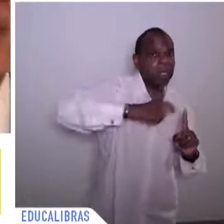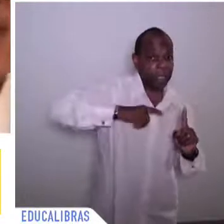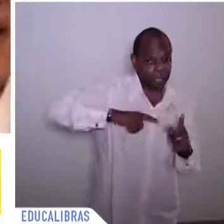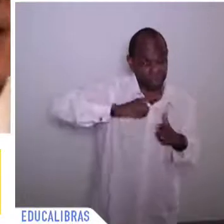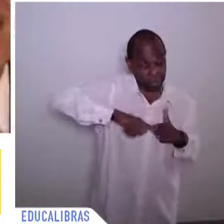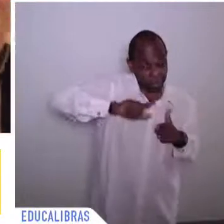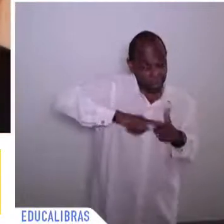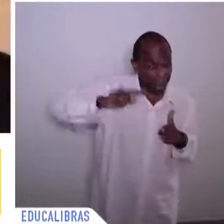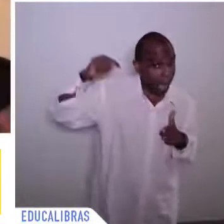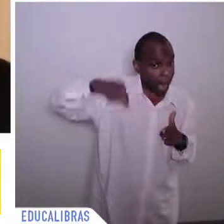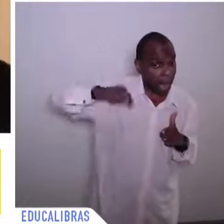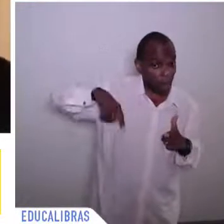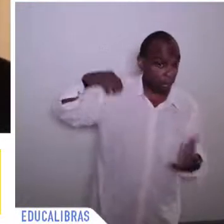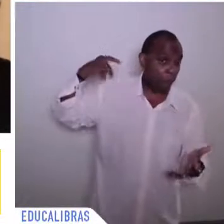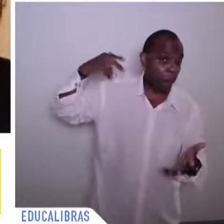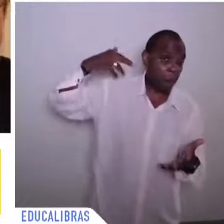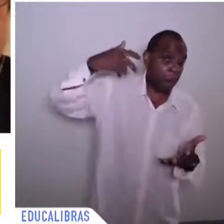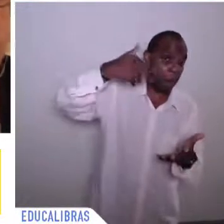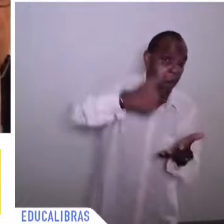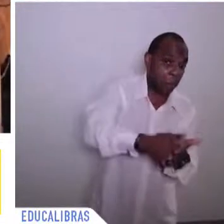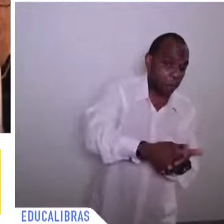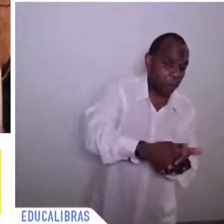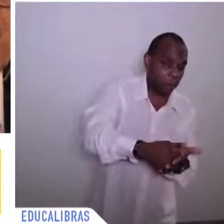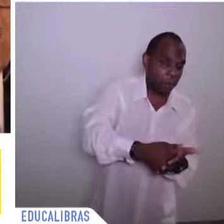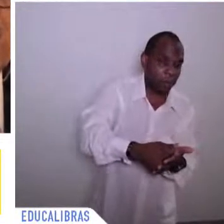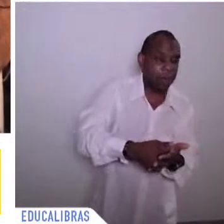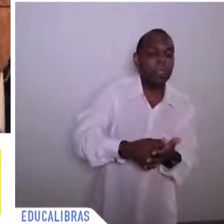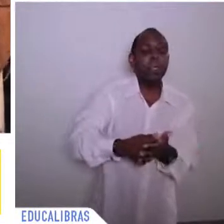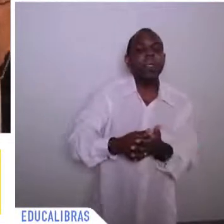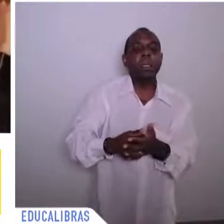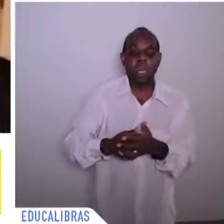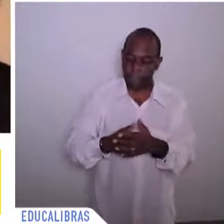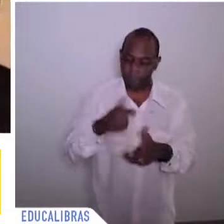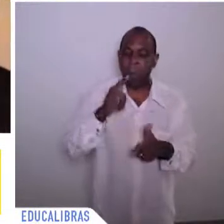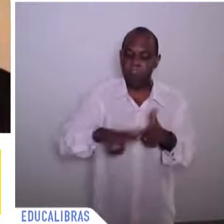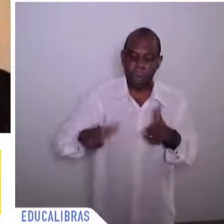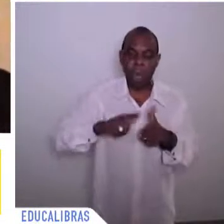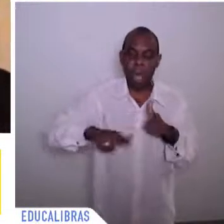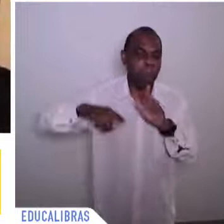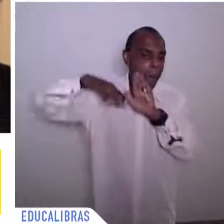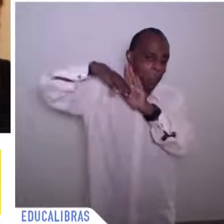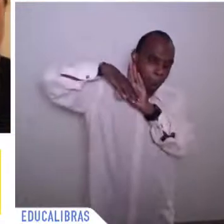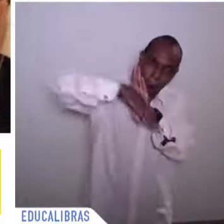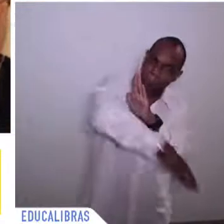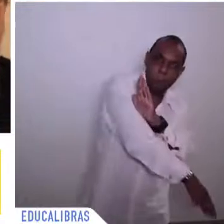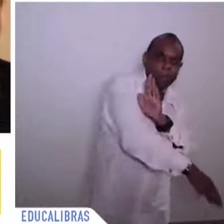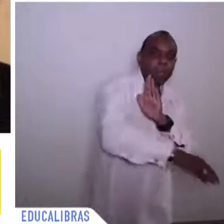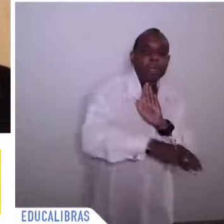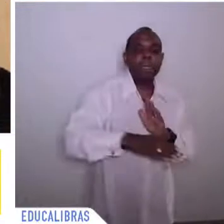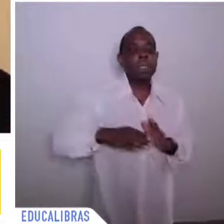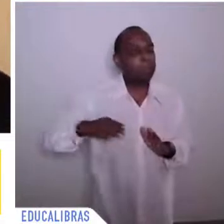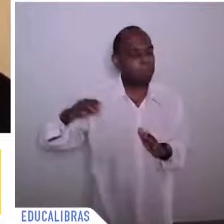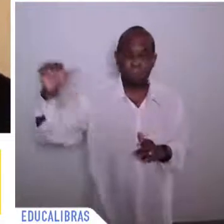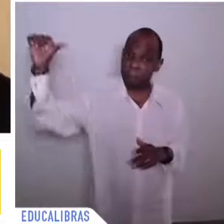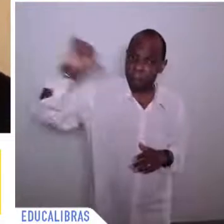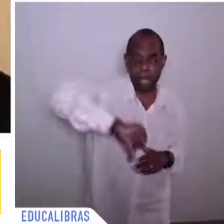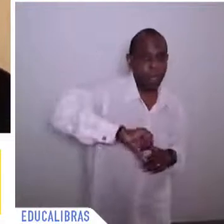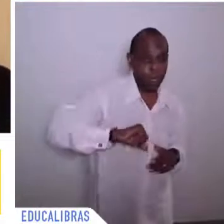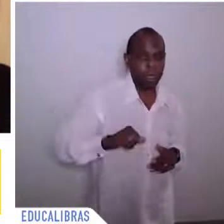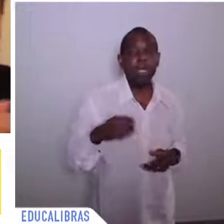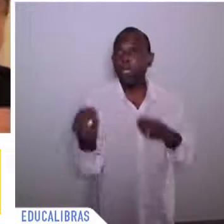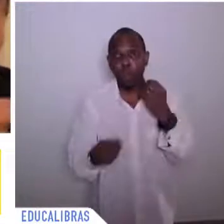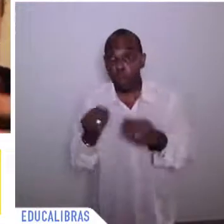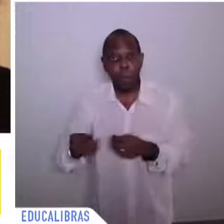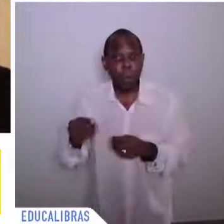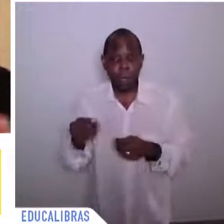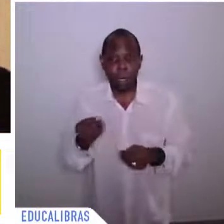social state, and now we have a crisis in the new times. This might be final in historic terms, the